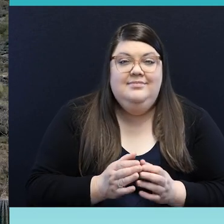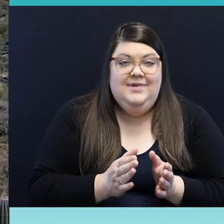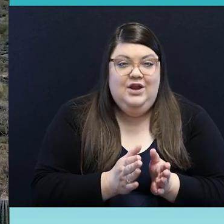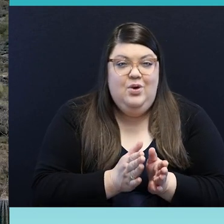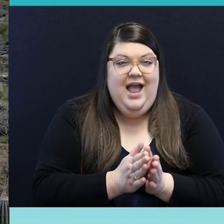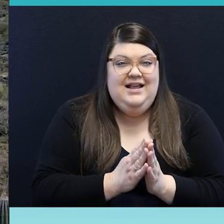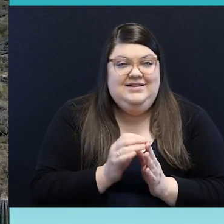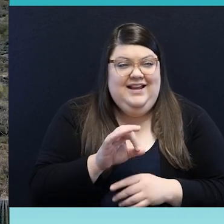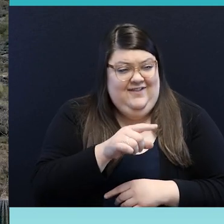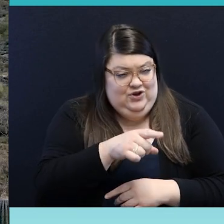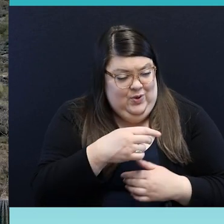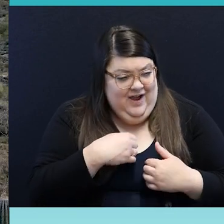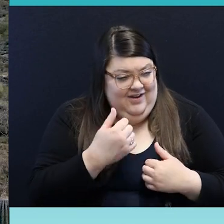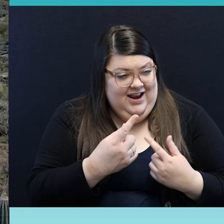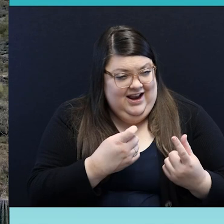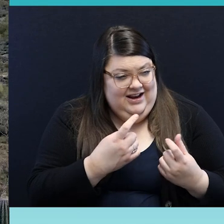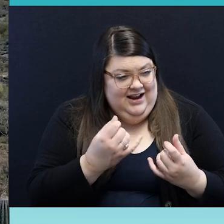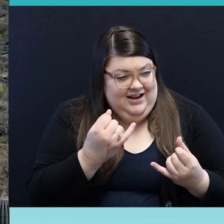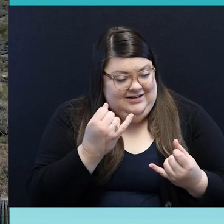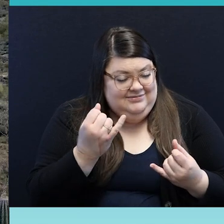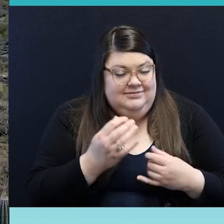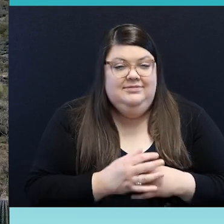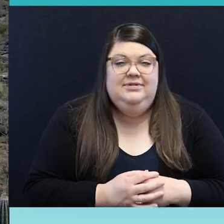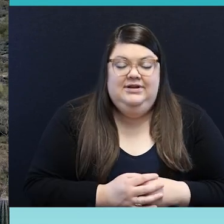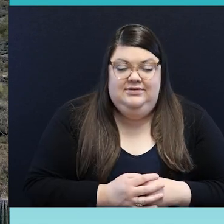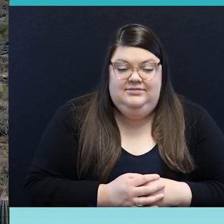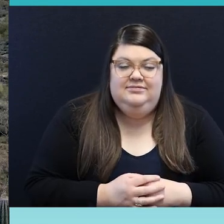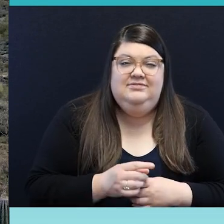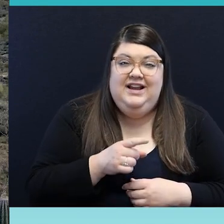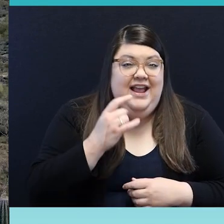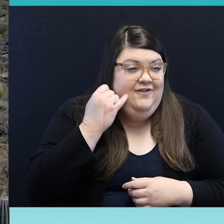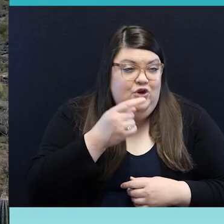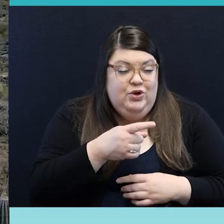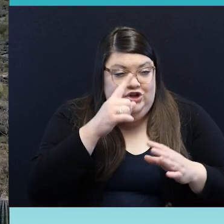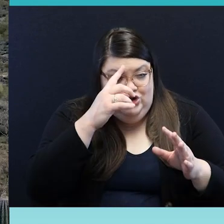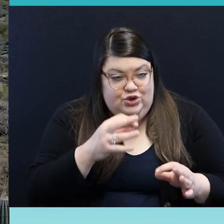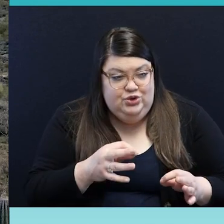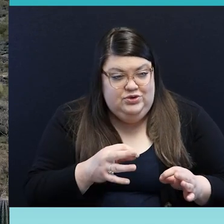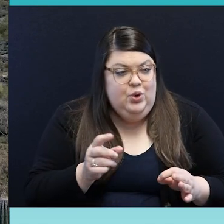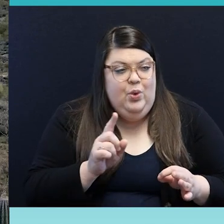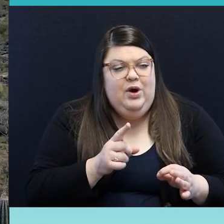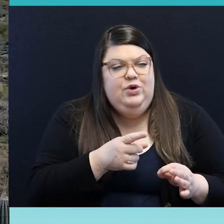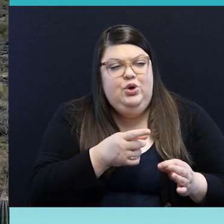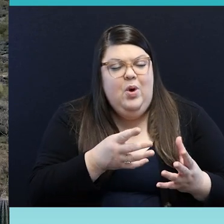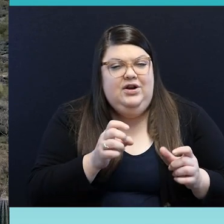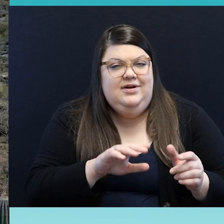Asking if you have any ideas, or if you could choose or think about, where would you want to die?